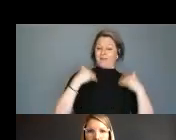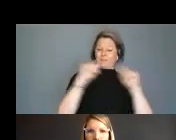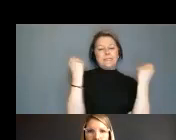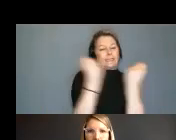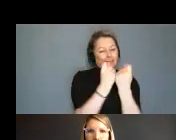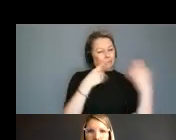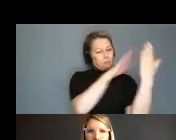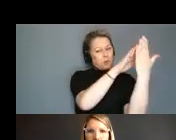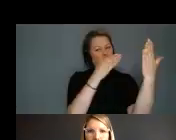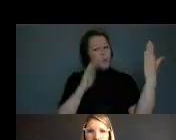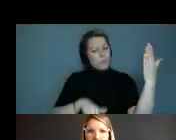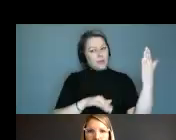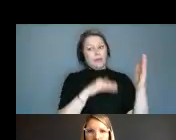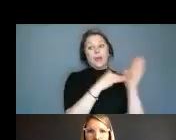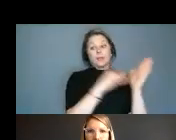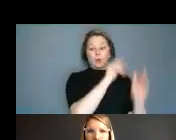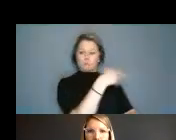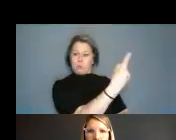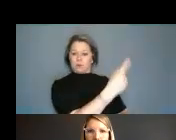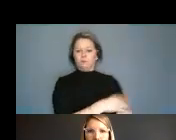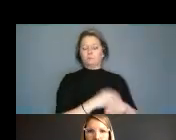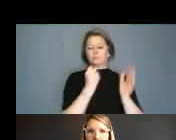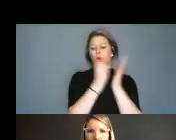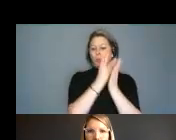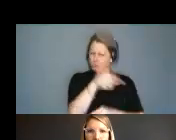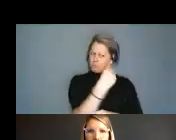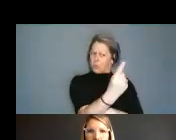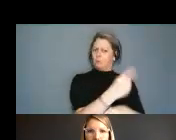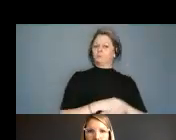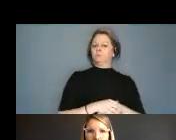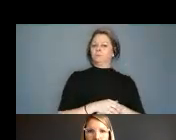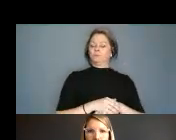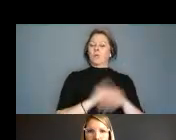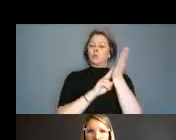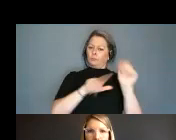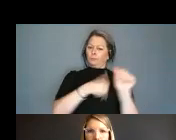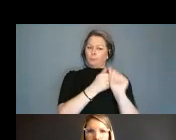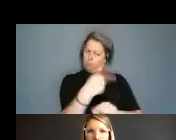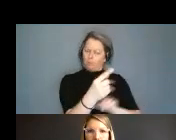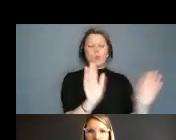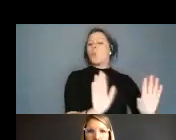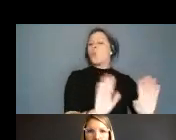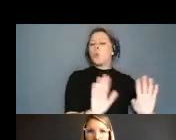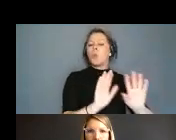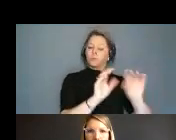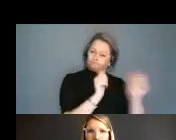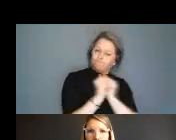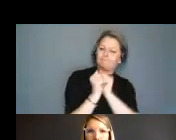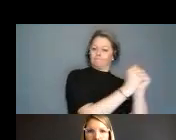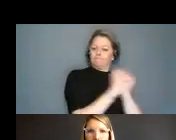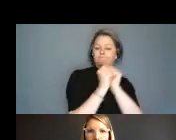not just down to the doctor or the social worker or the nurse practitioner to say this person does or doesn't have